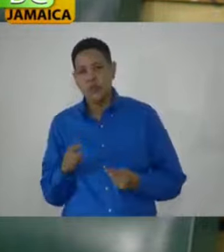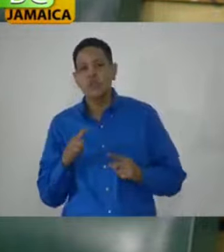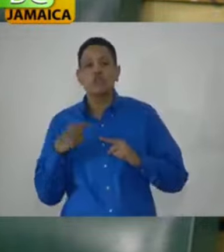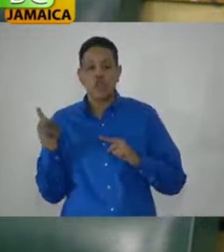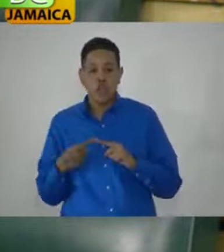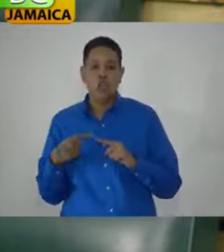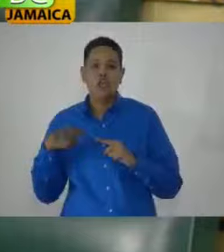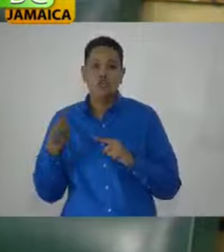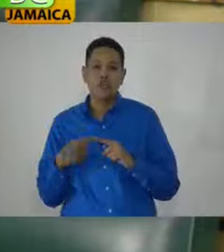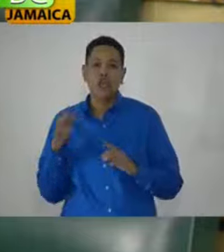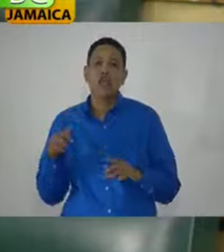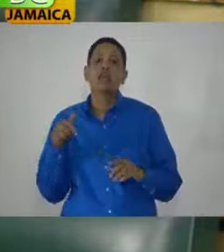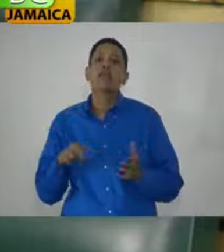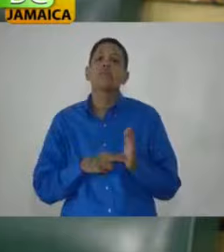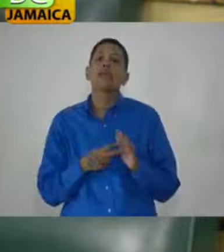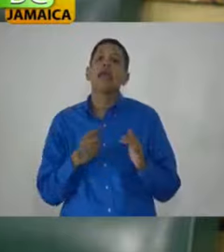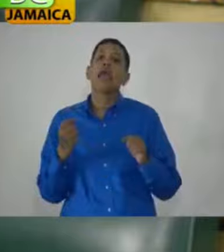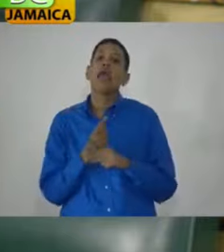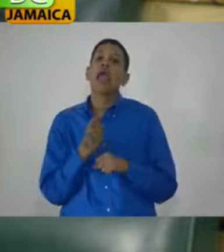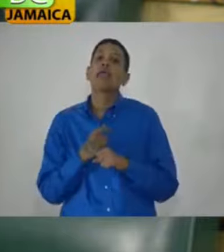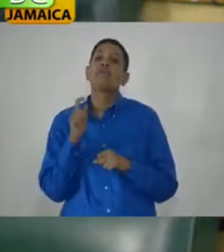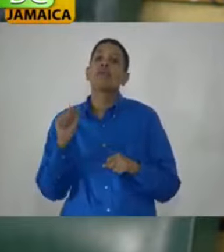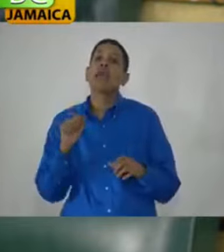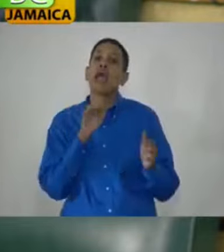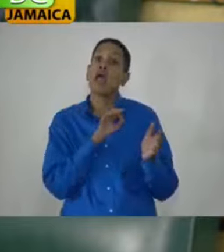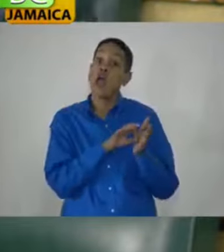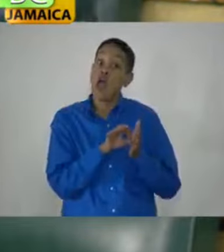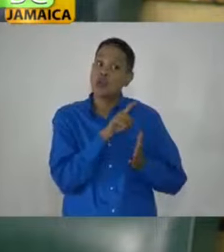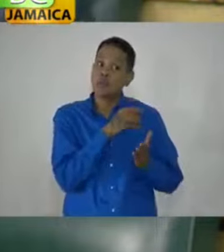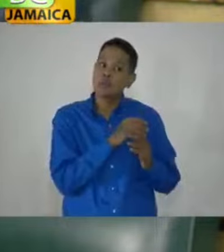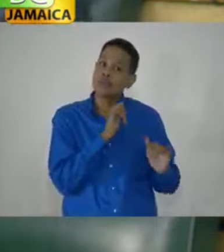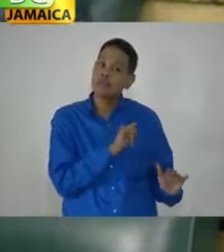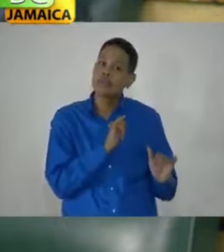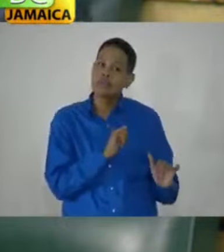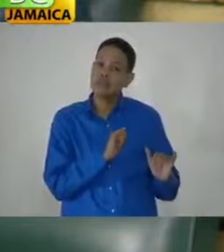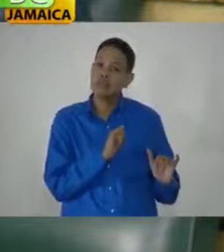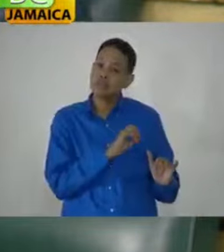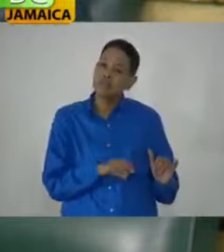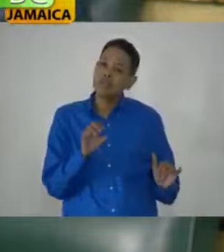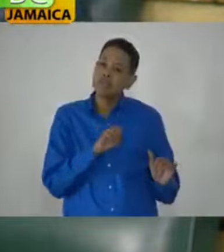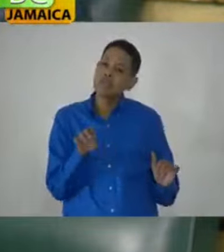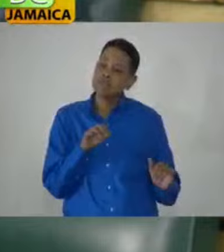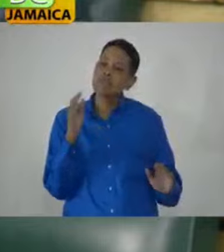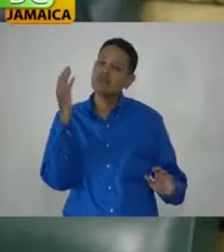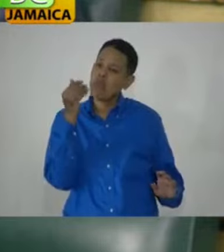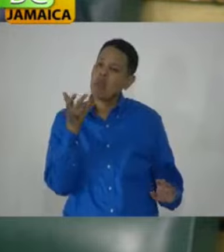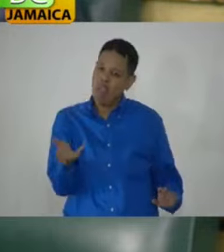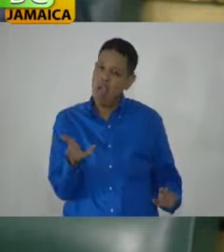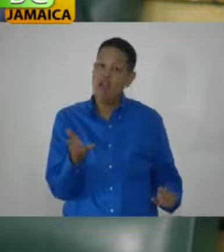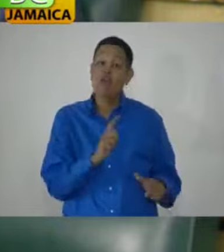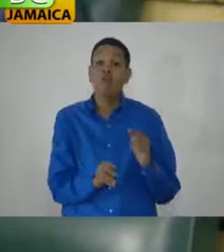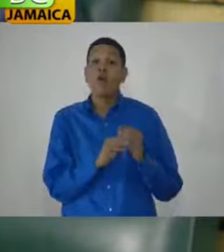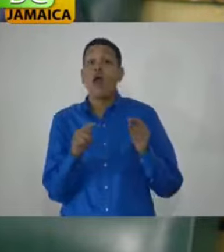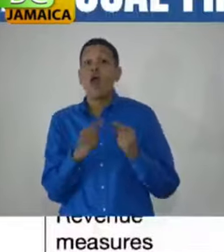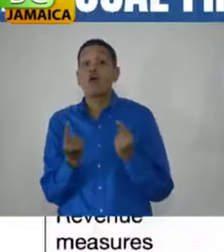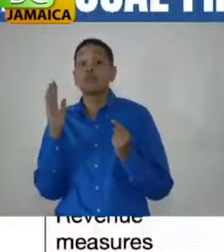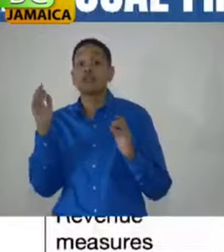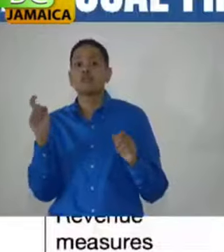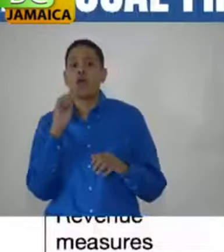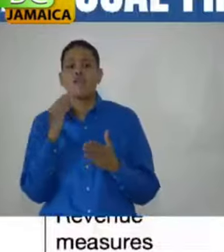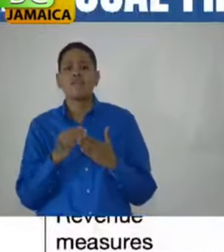recurring. This means that every year you can count on those funds going into the Treasury. But the opposition spokesman